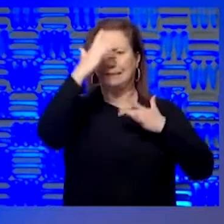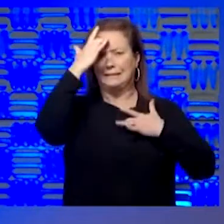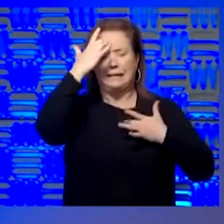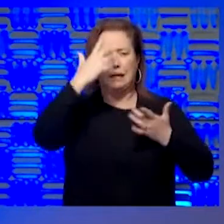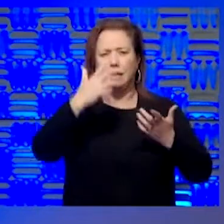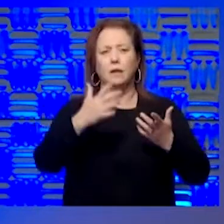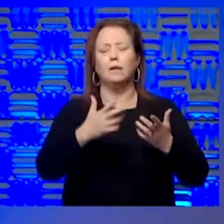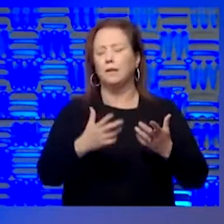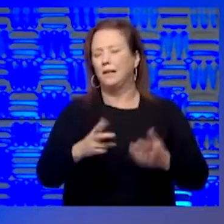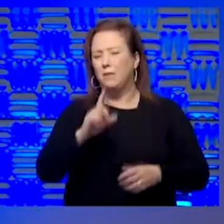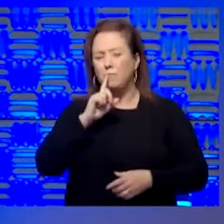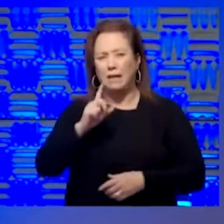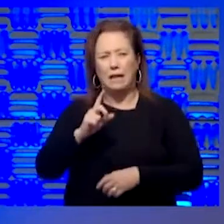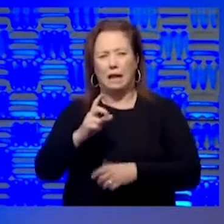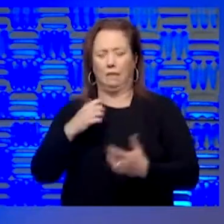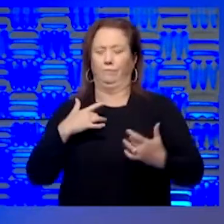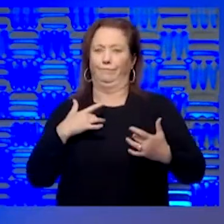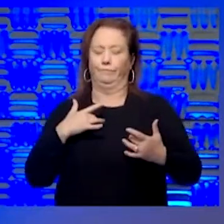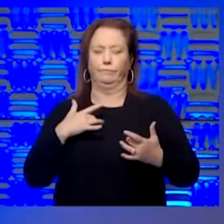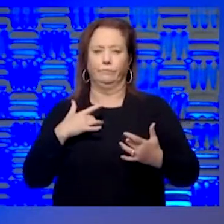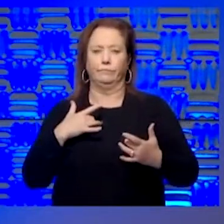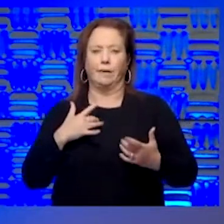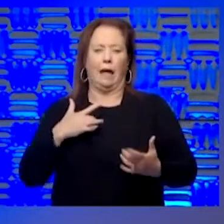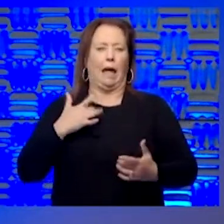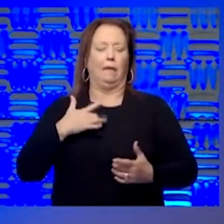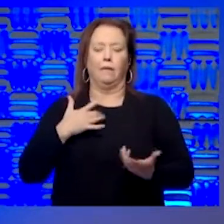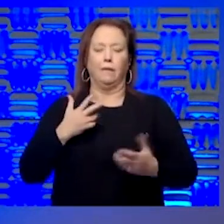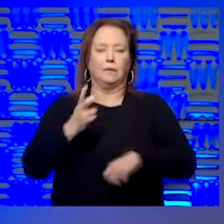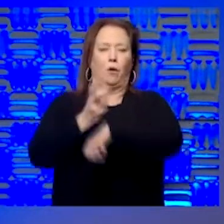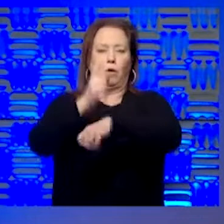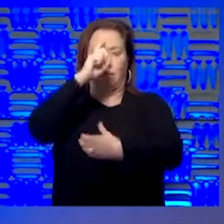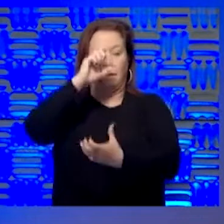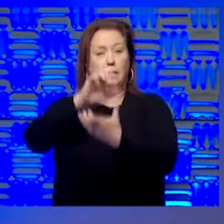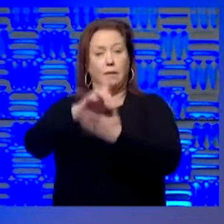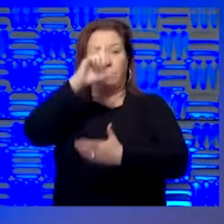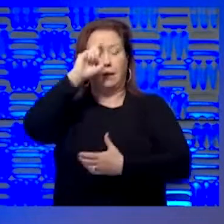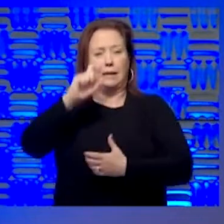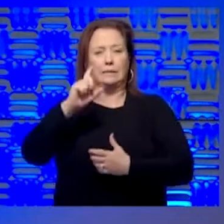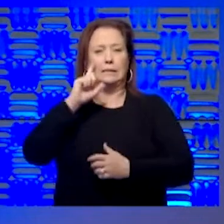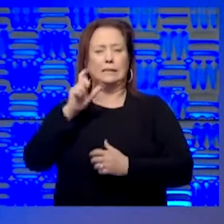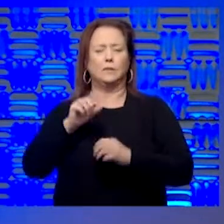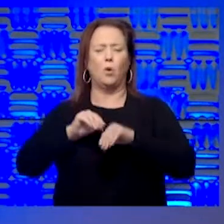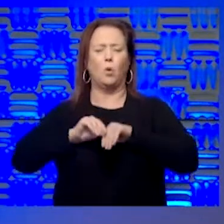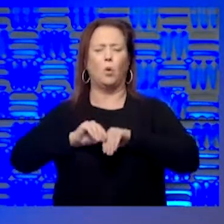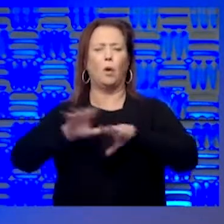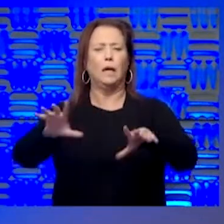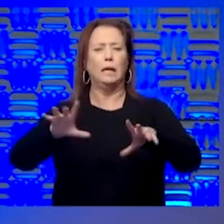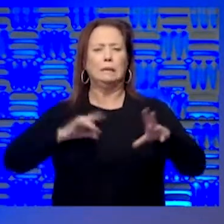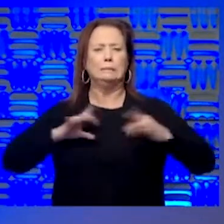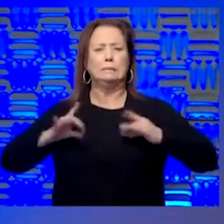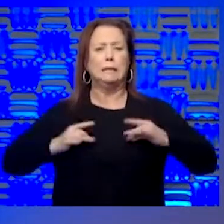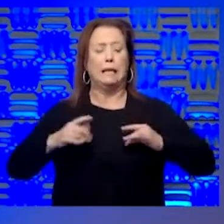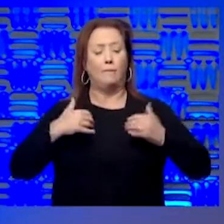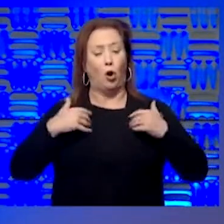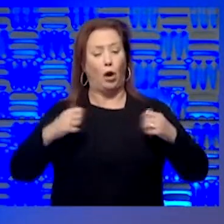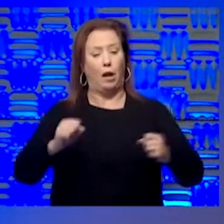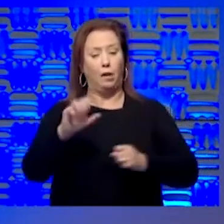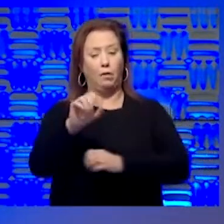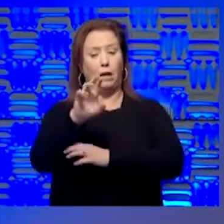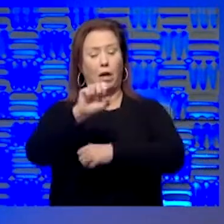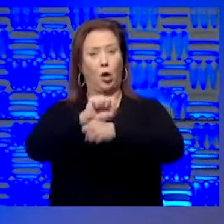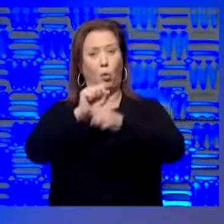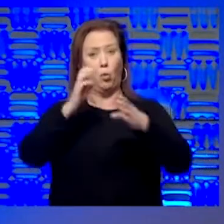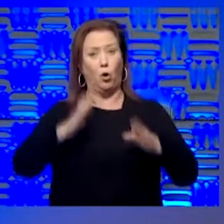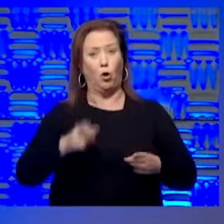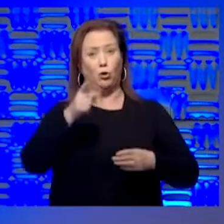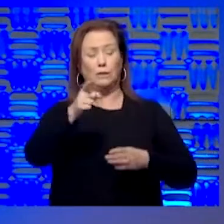believe, just with the ferocity of this virus, how hyper contagious it is. If our healthcare workers were taking care of you